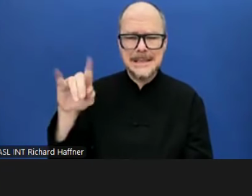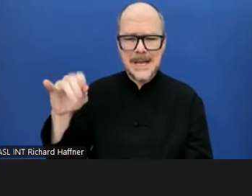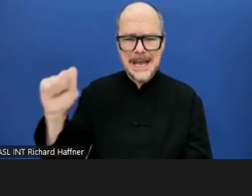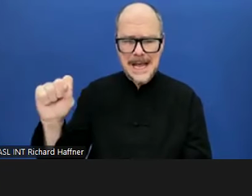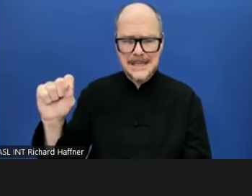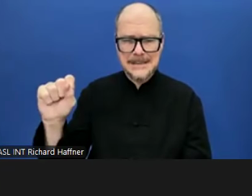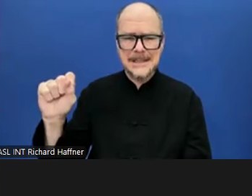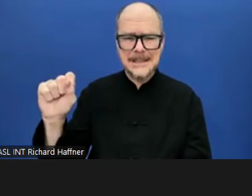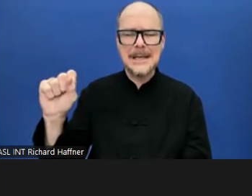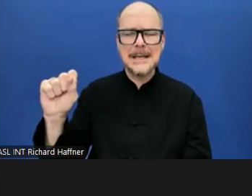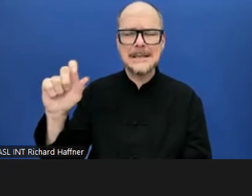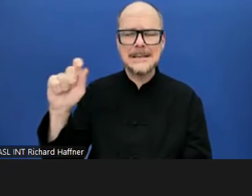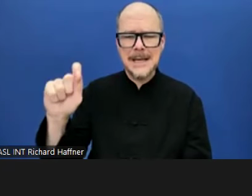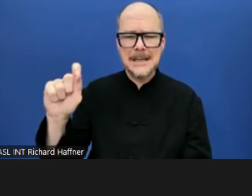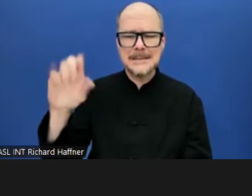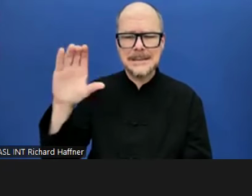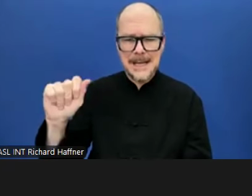oahaccomments@dgs.ca.gov.